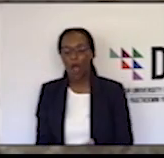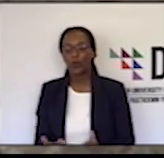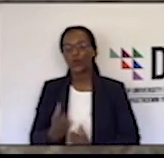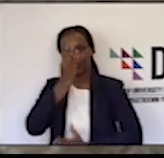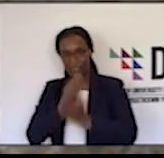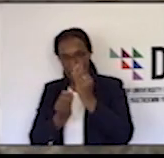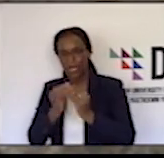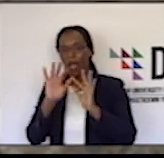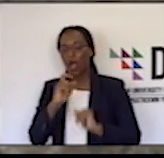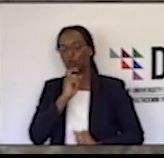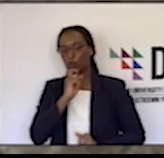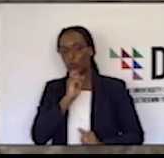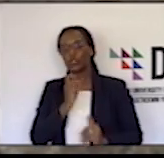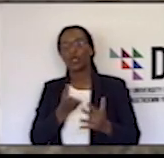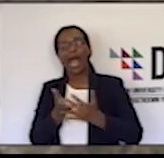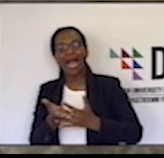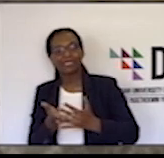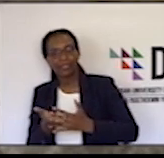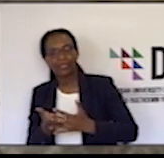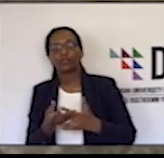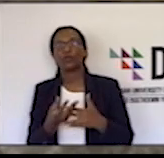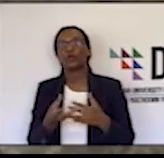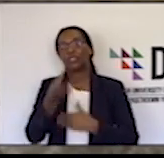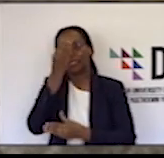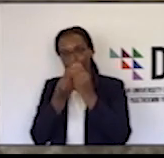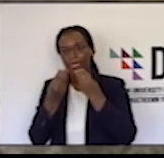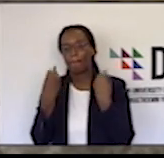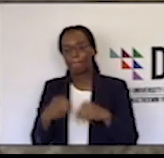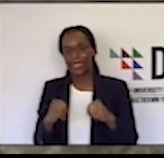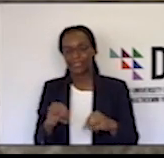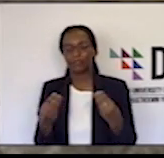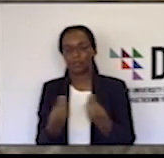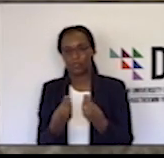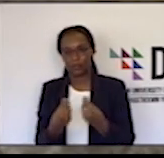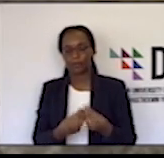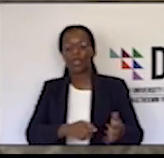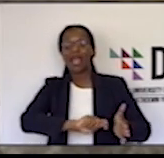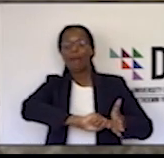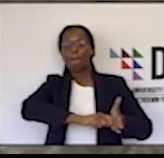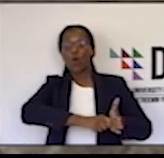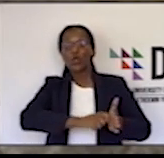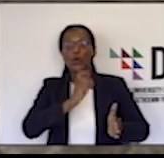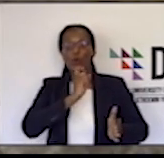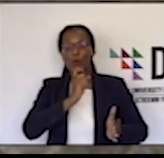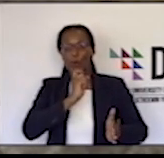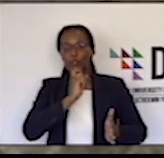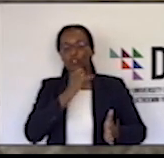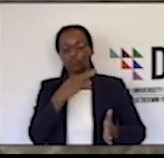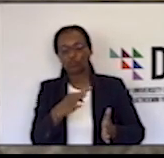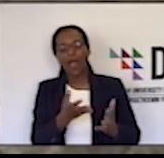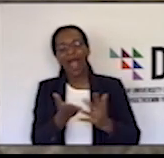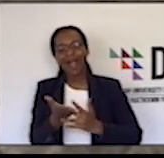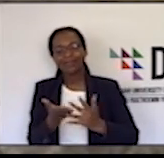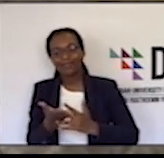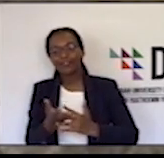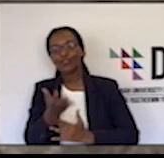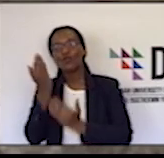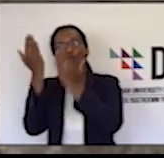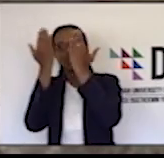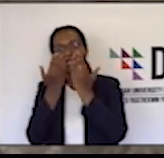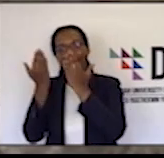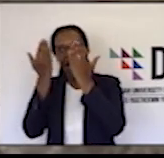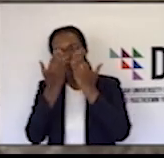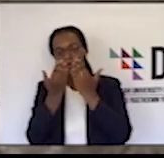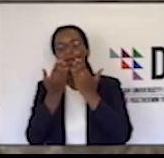material. And Moodle is going to be used to access your studying material, such as your